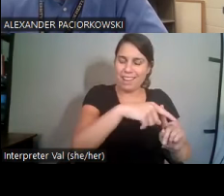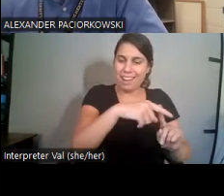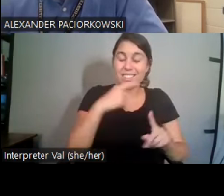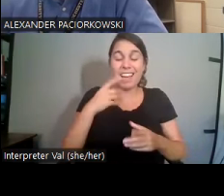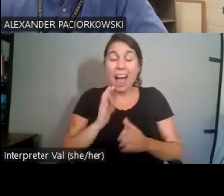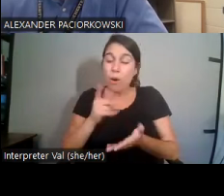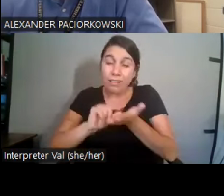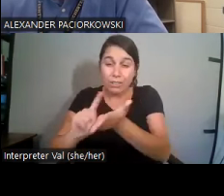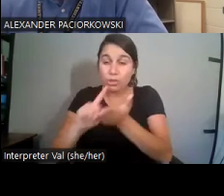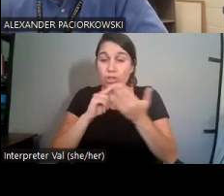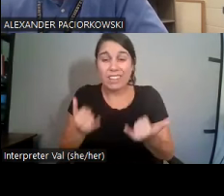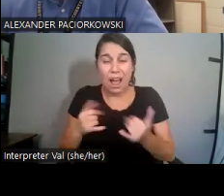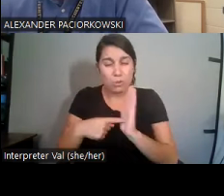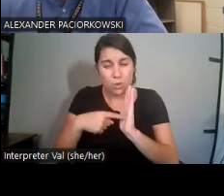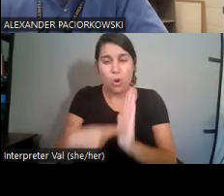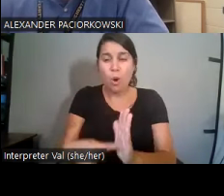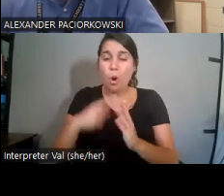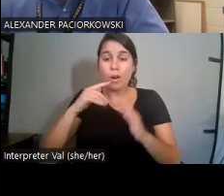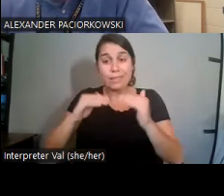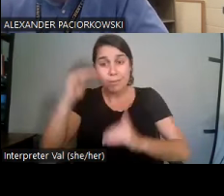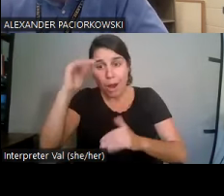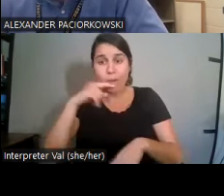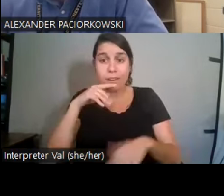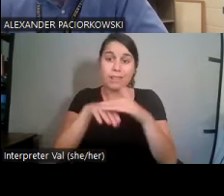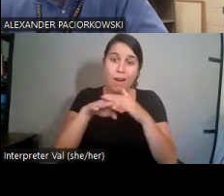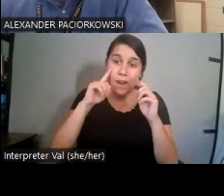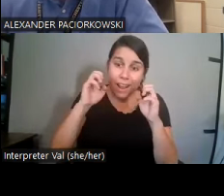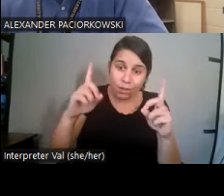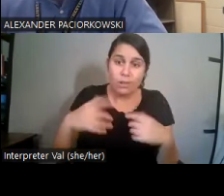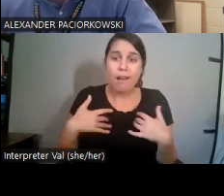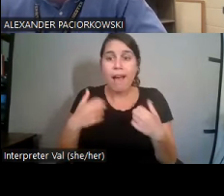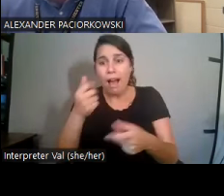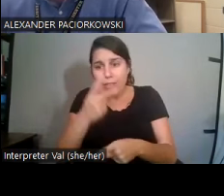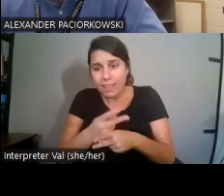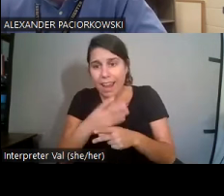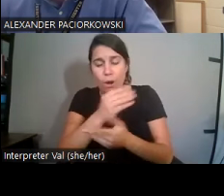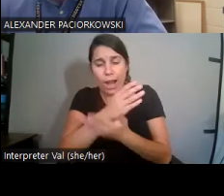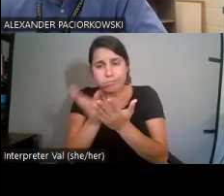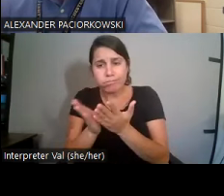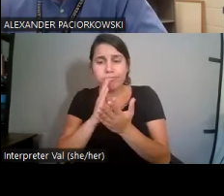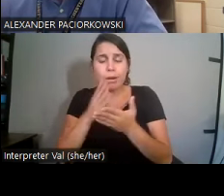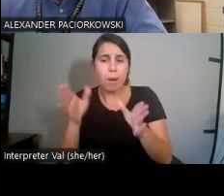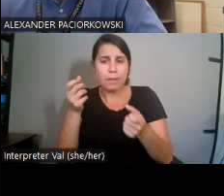how disparities in access to education, healthcare, and other public services remain.